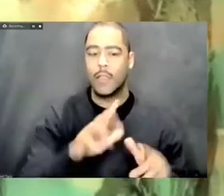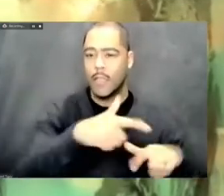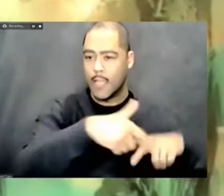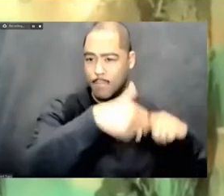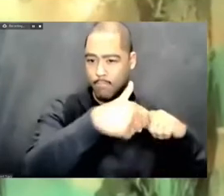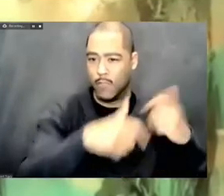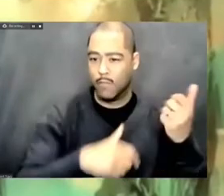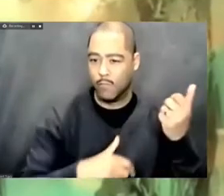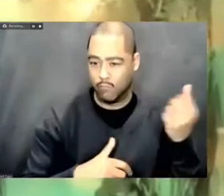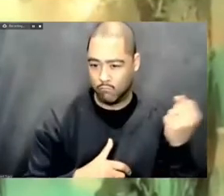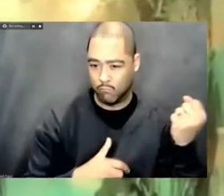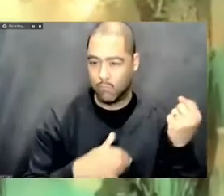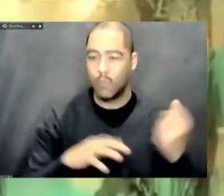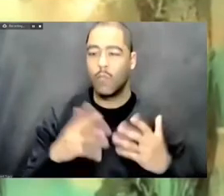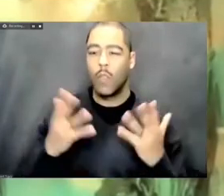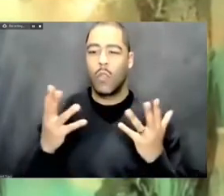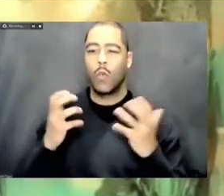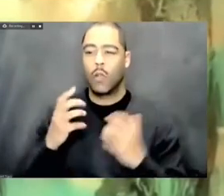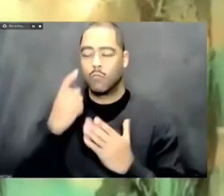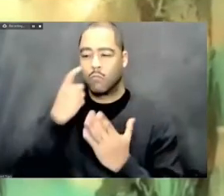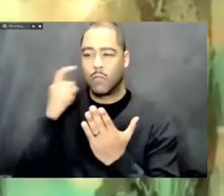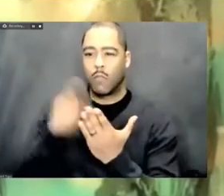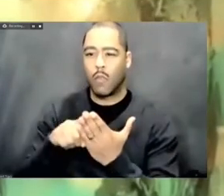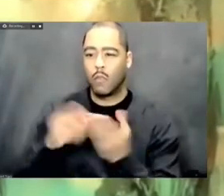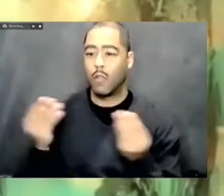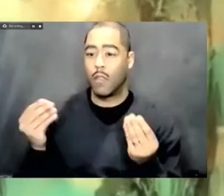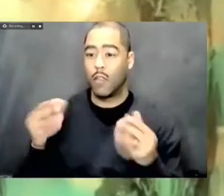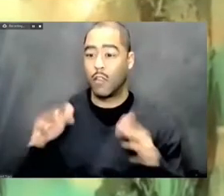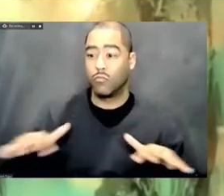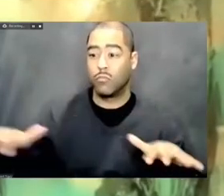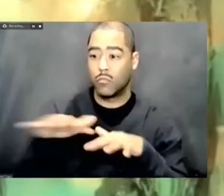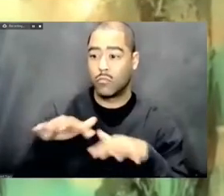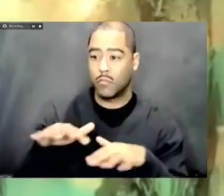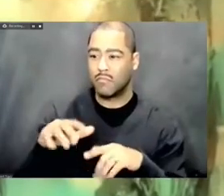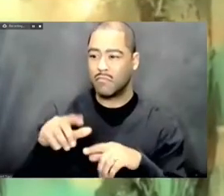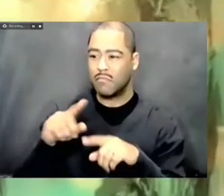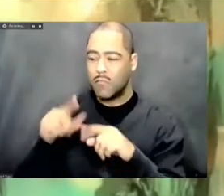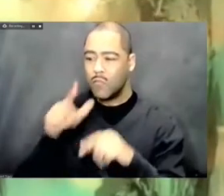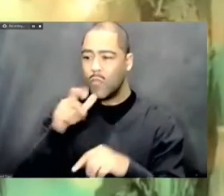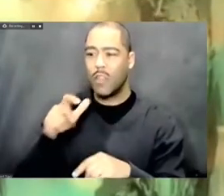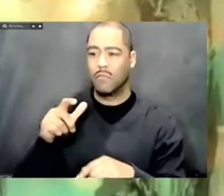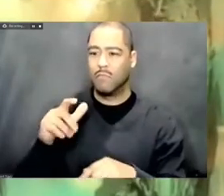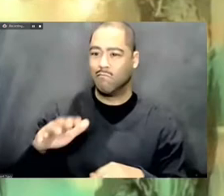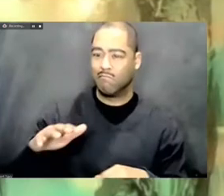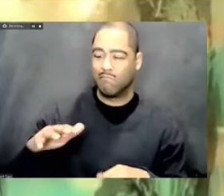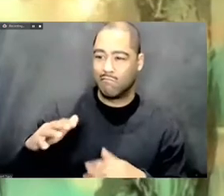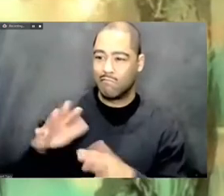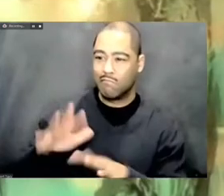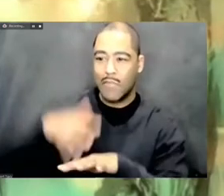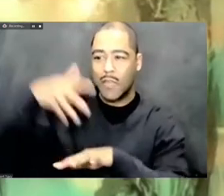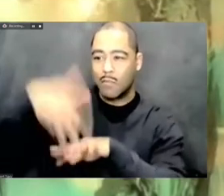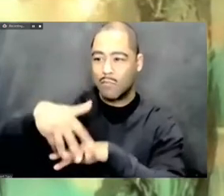to acknowledge the land and the indigenous people of Contra Costa County.